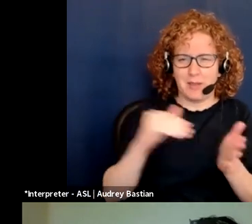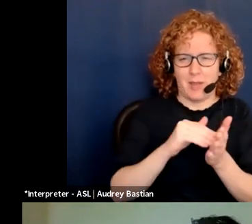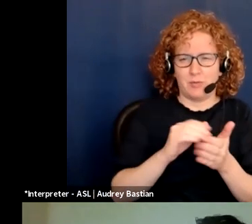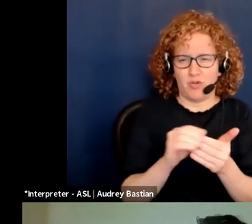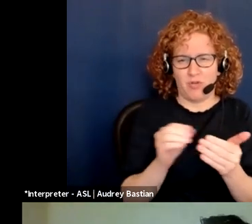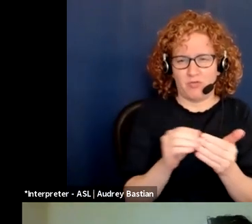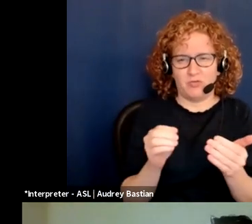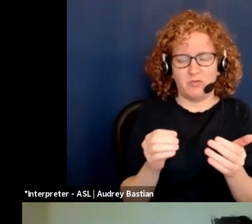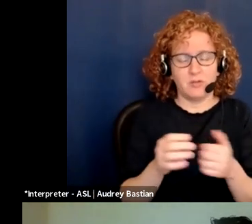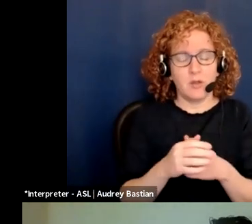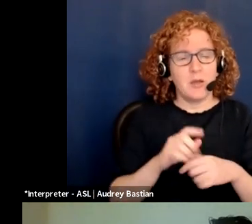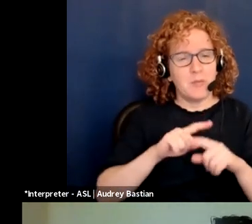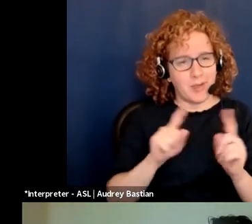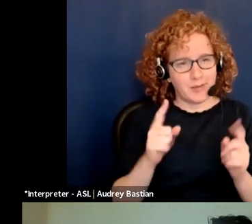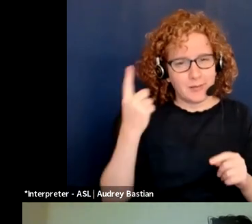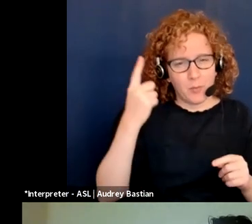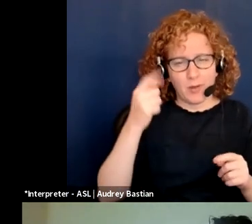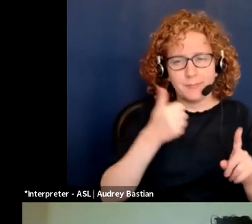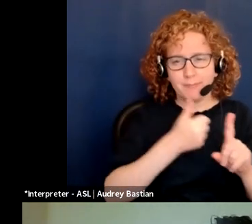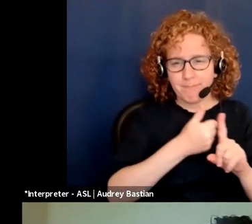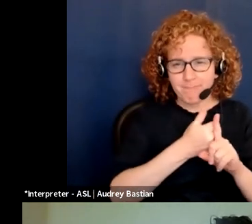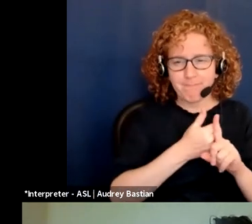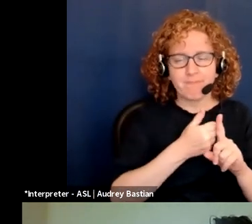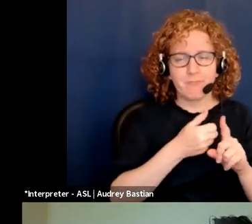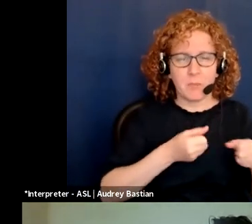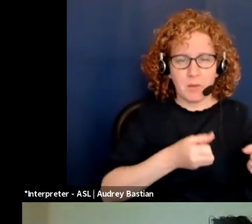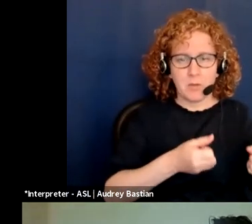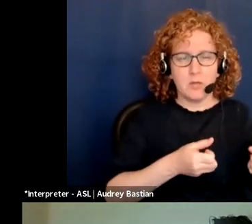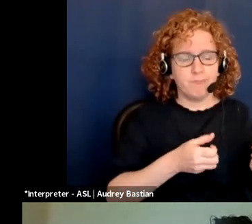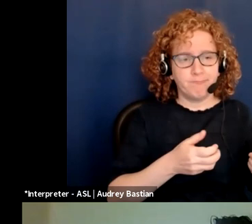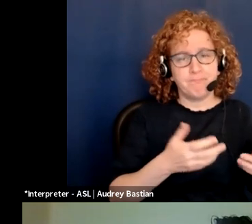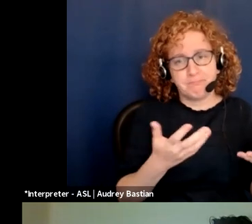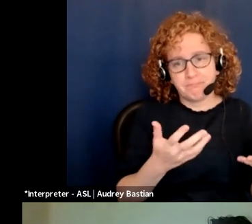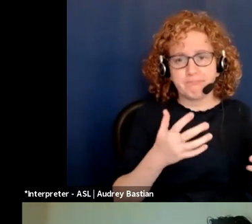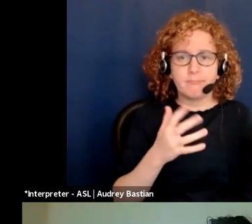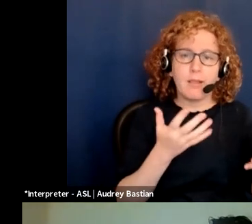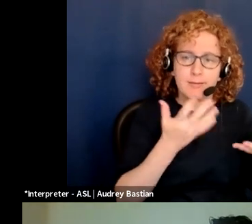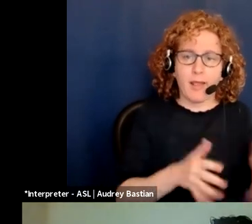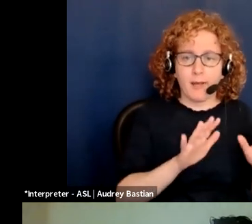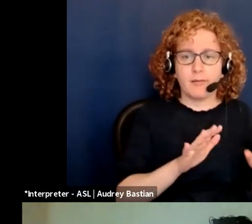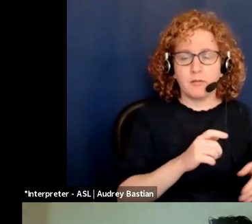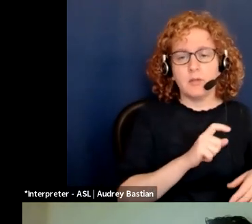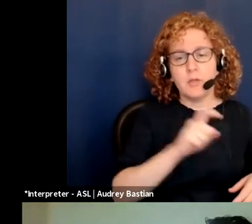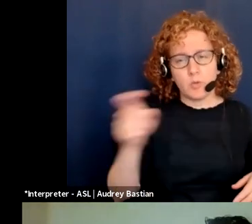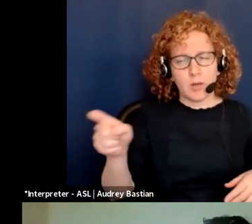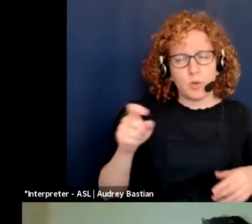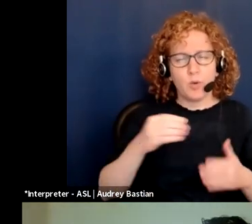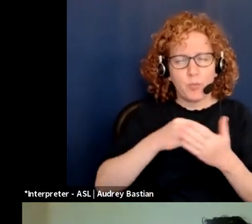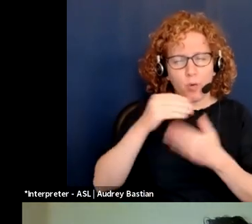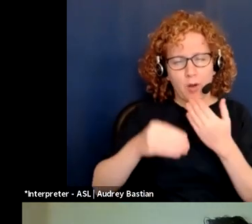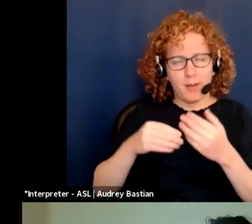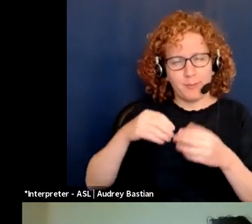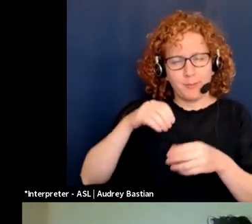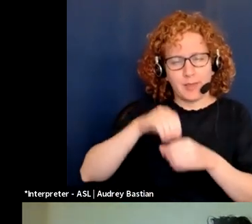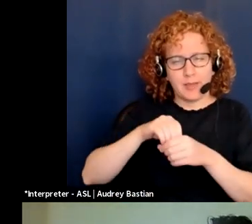$70,000. But someone who outgrew it donated it to a program we have in the